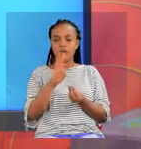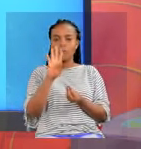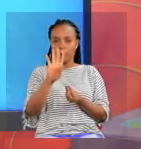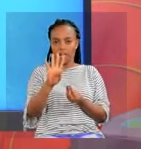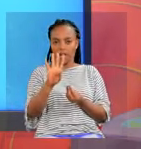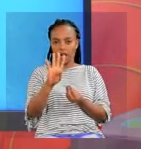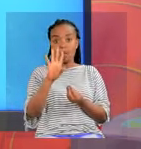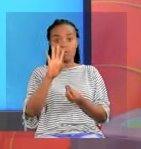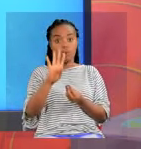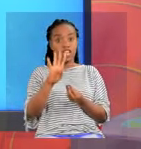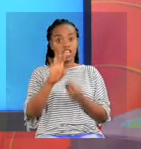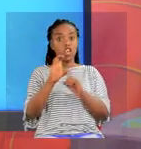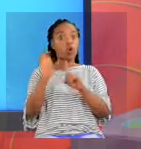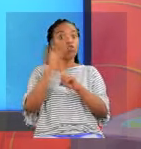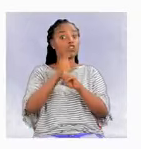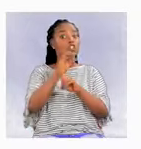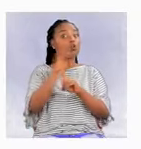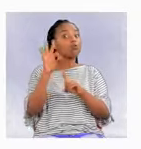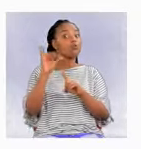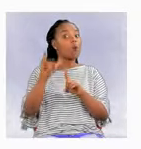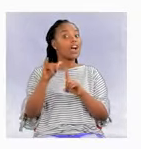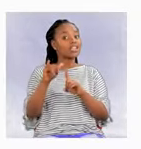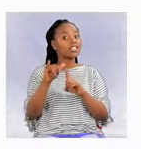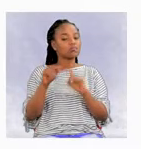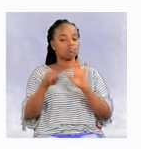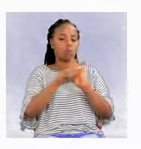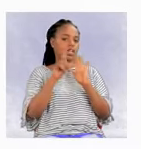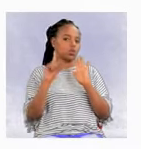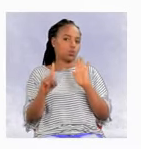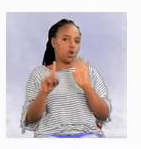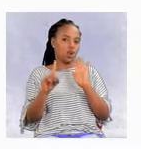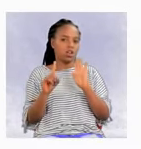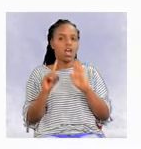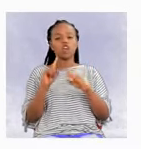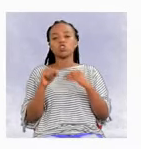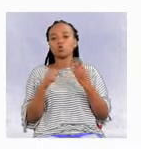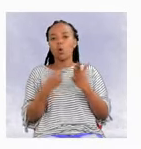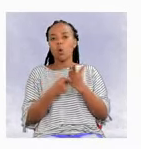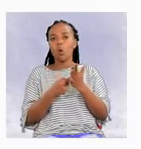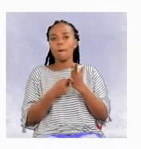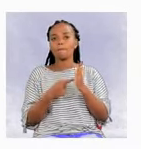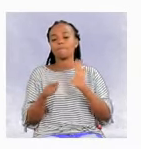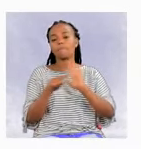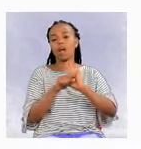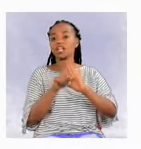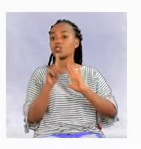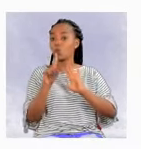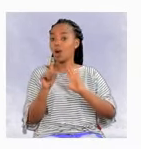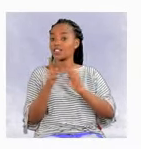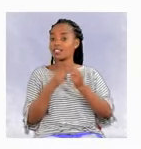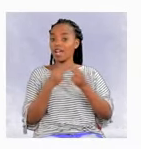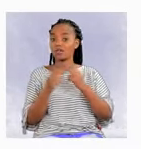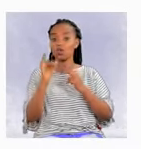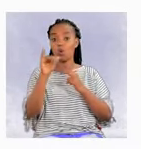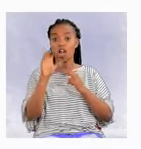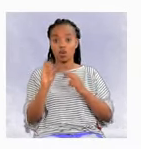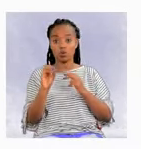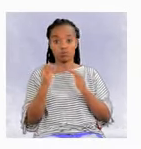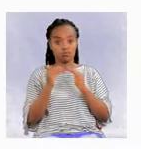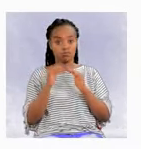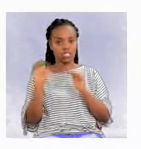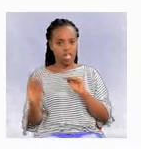b, the coefficient of y, it's minus 1. So minus 1 times y naught is